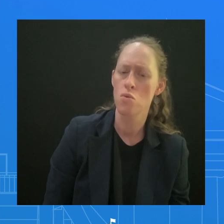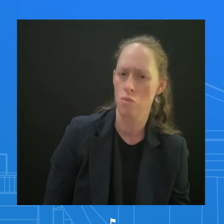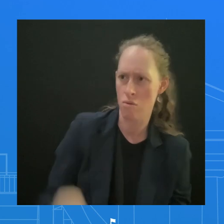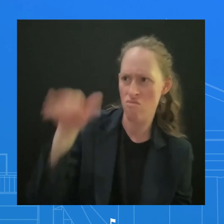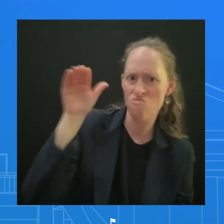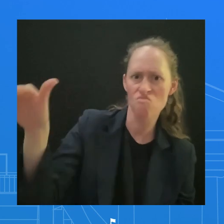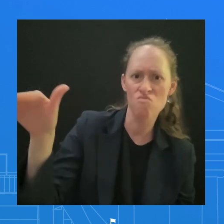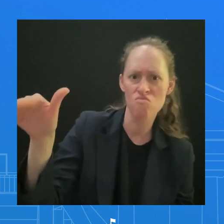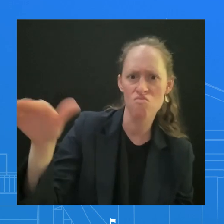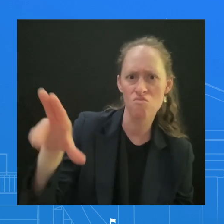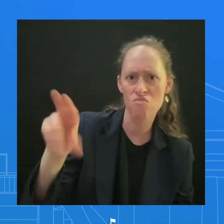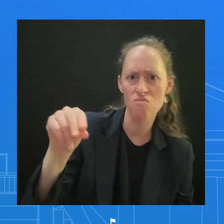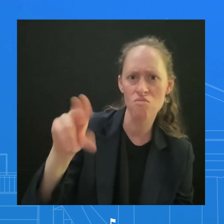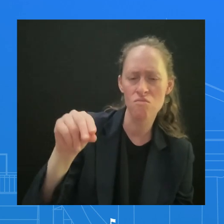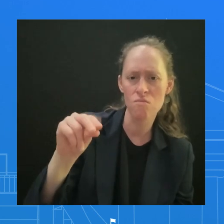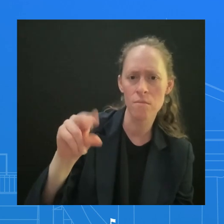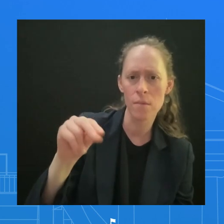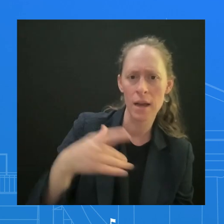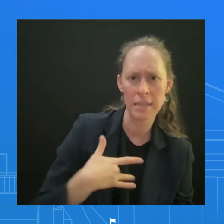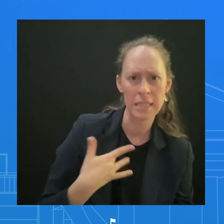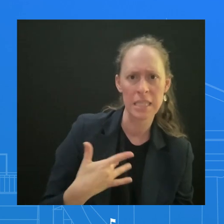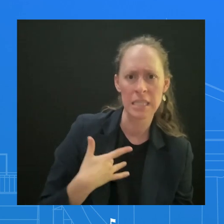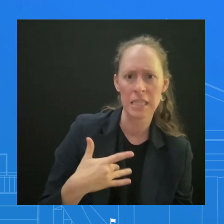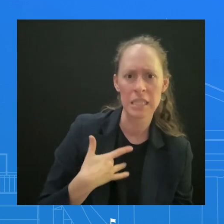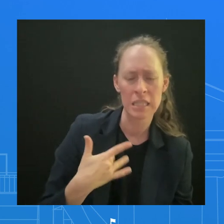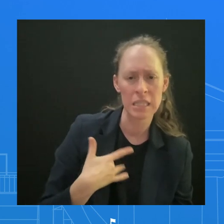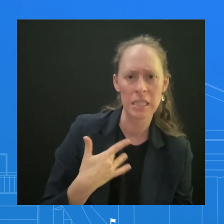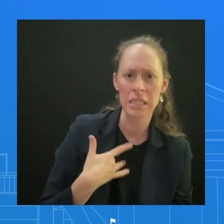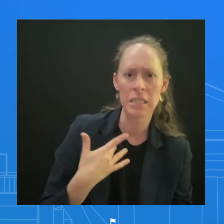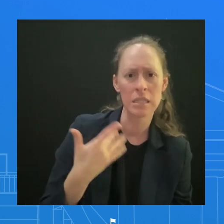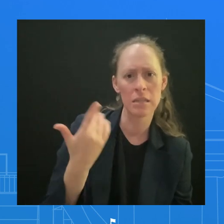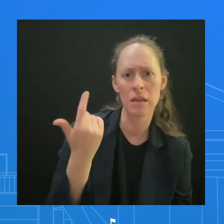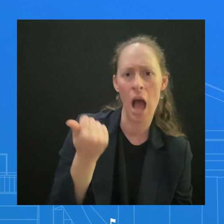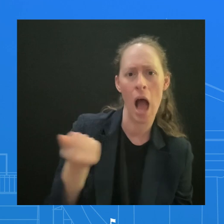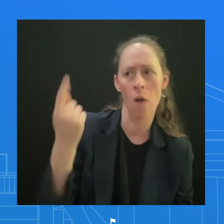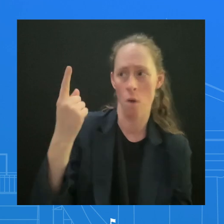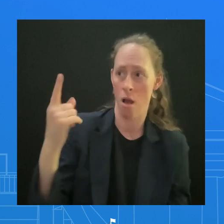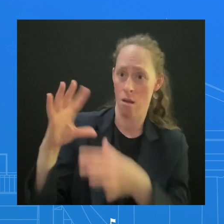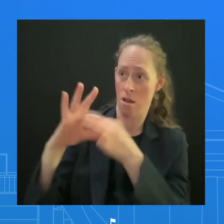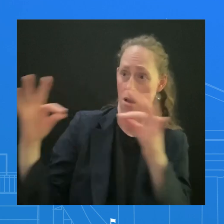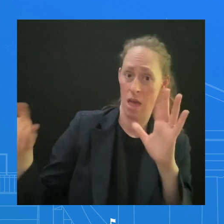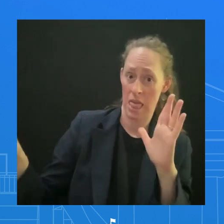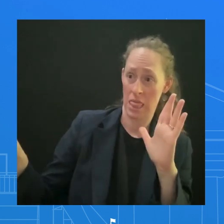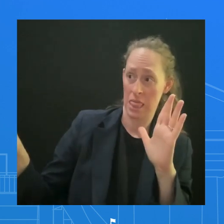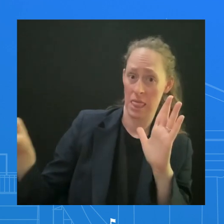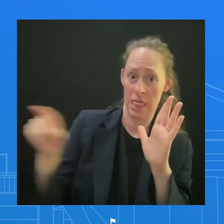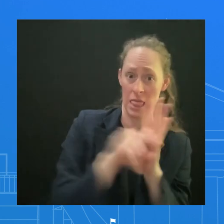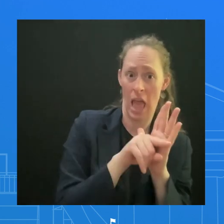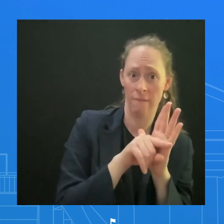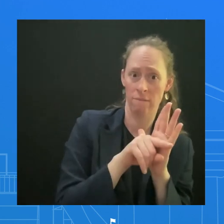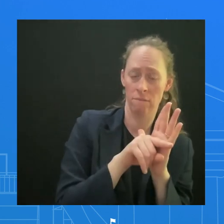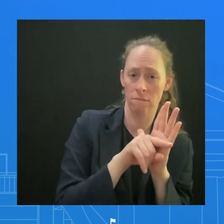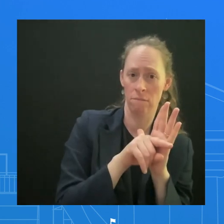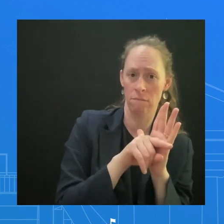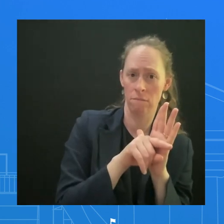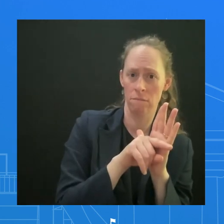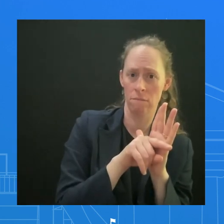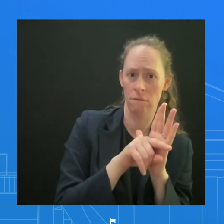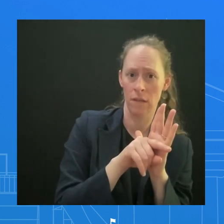sort of bellwether for whether a relationship was collapsing or in any danger, I mean, my